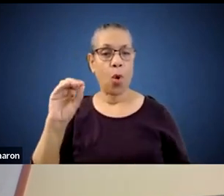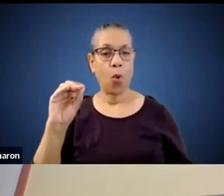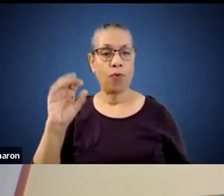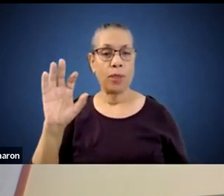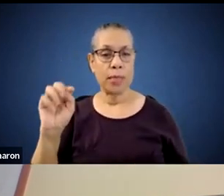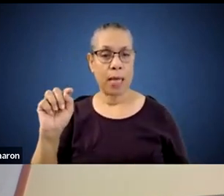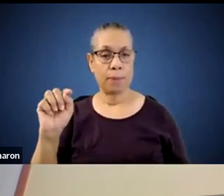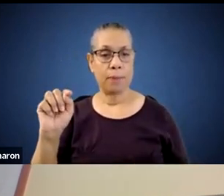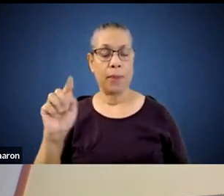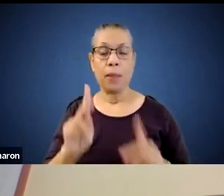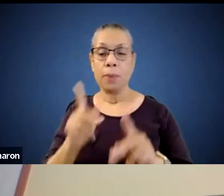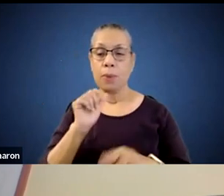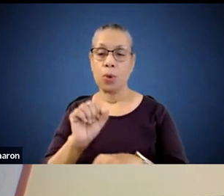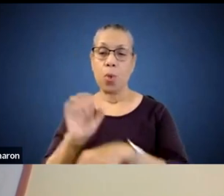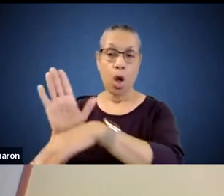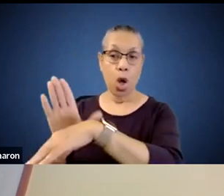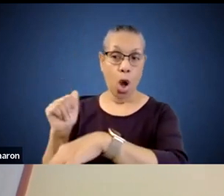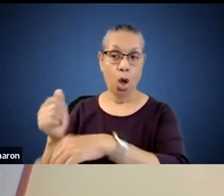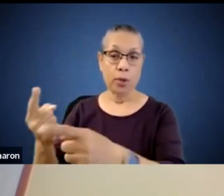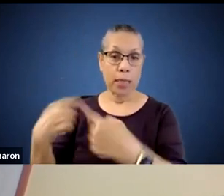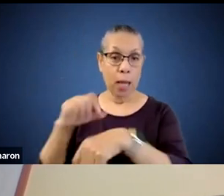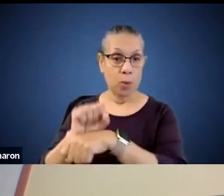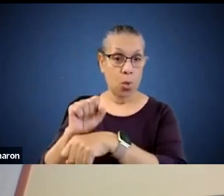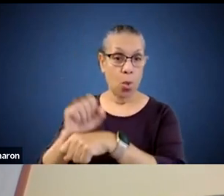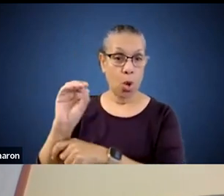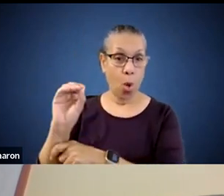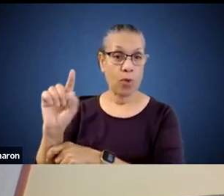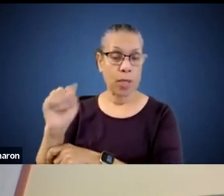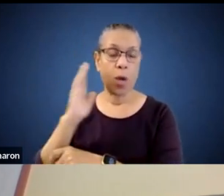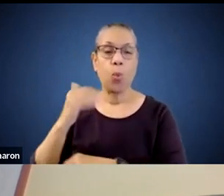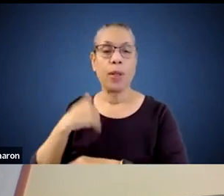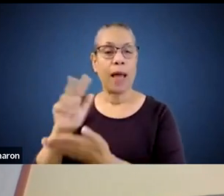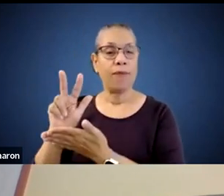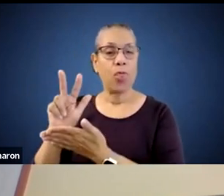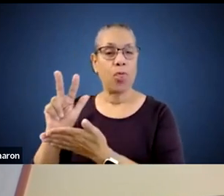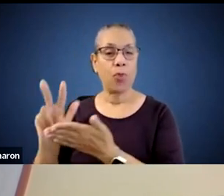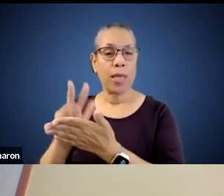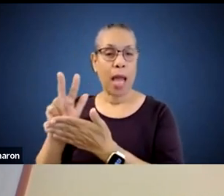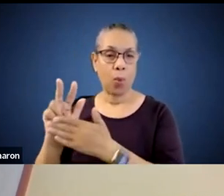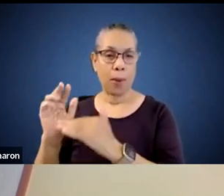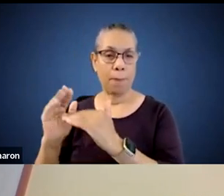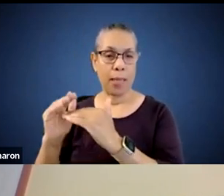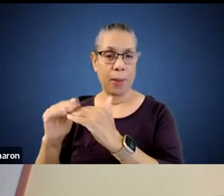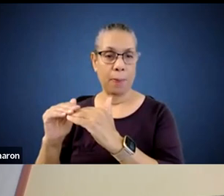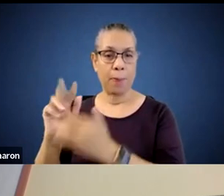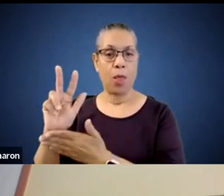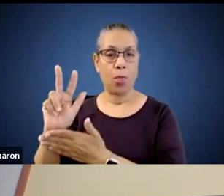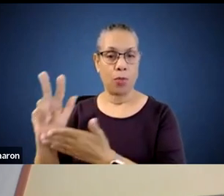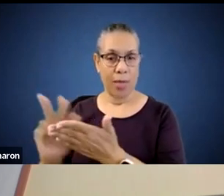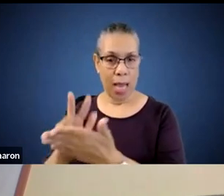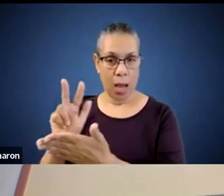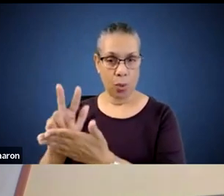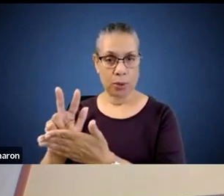of this unit who are called in to work overtime will have a minimum of three hours now under this new language that we've agreed upon